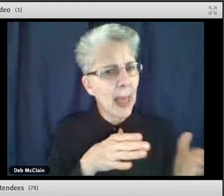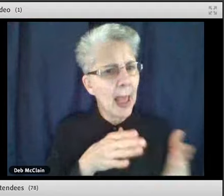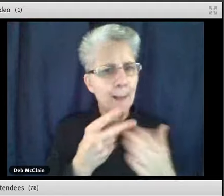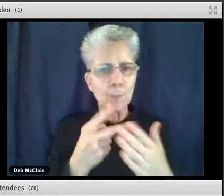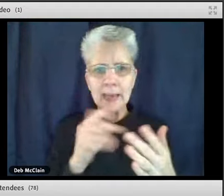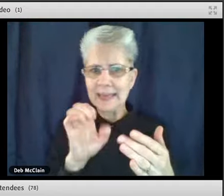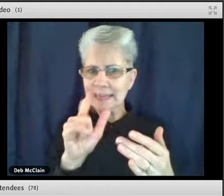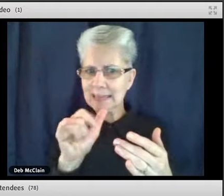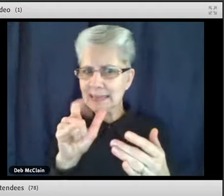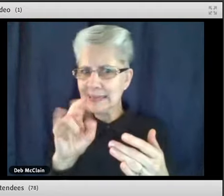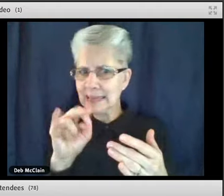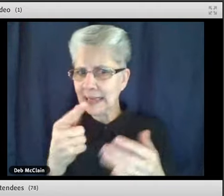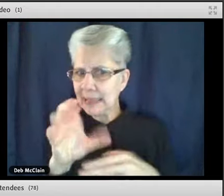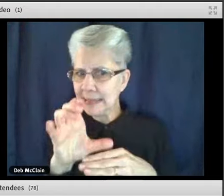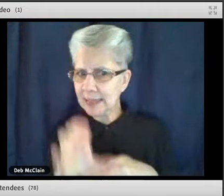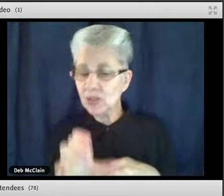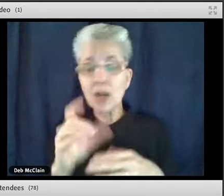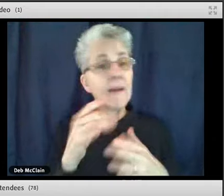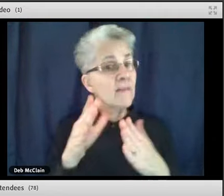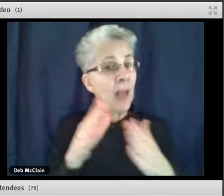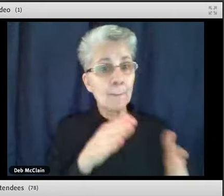it's okay. Just start thinking about what you're going to do.